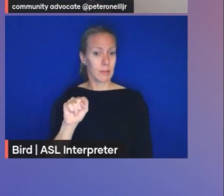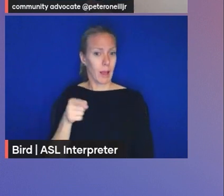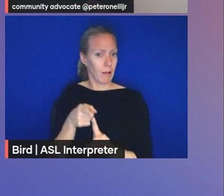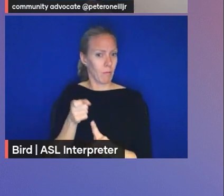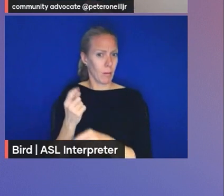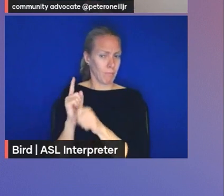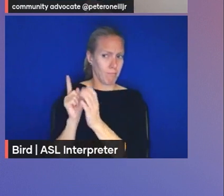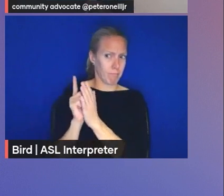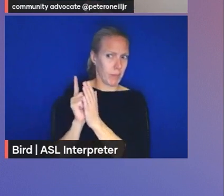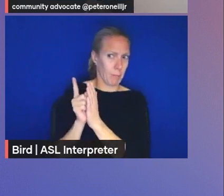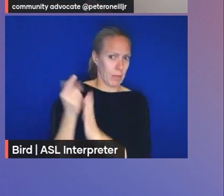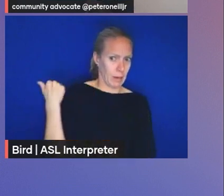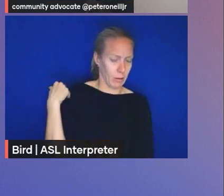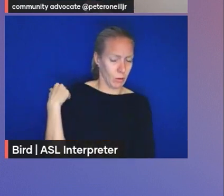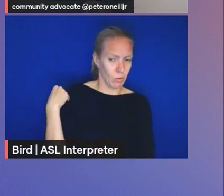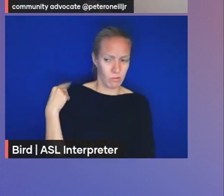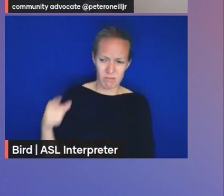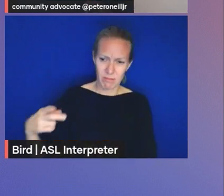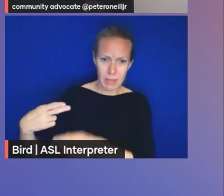Name is invalid.